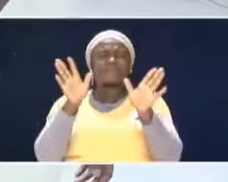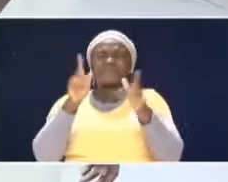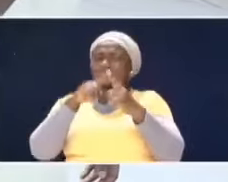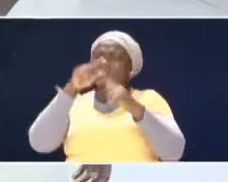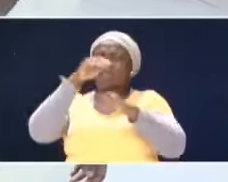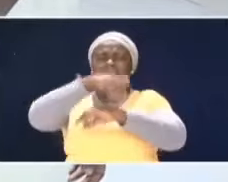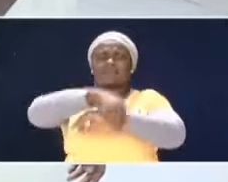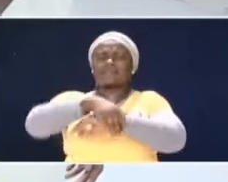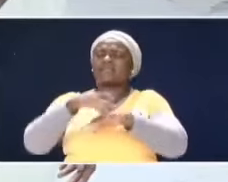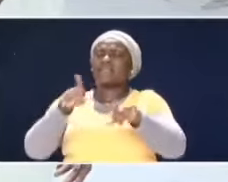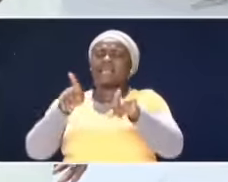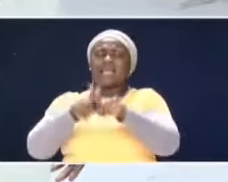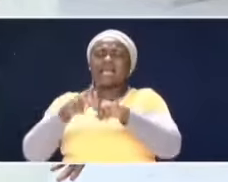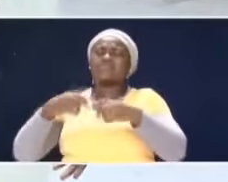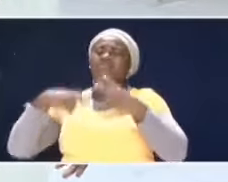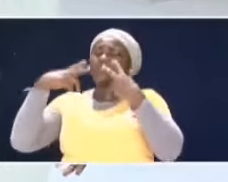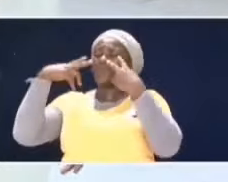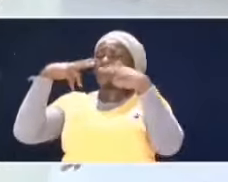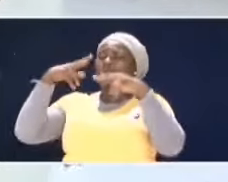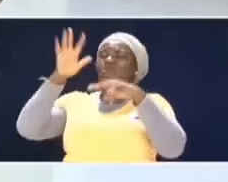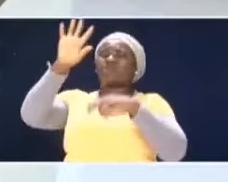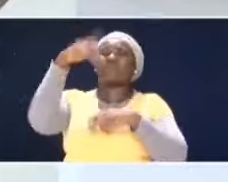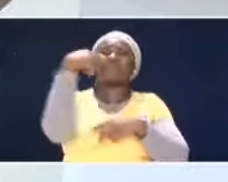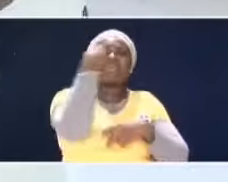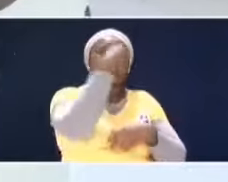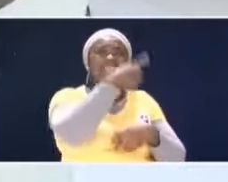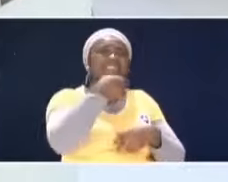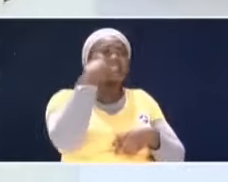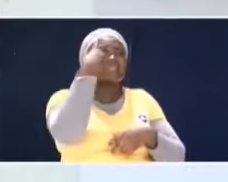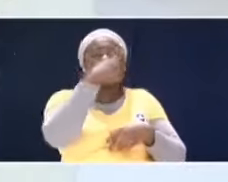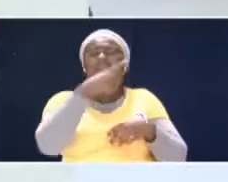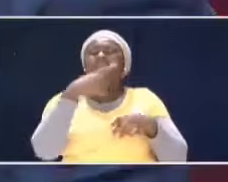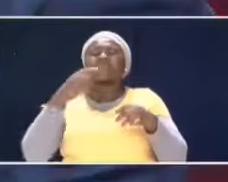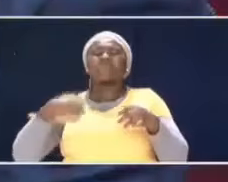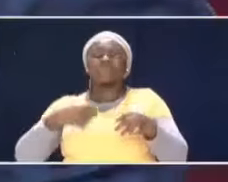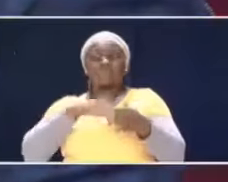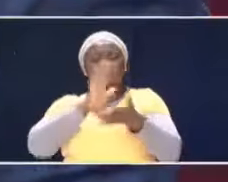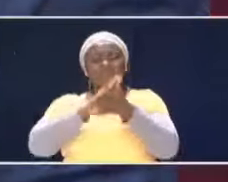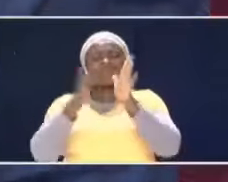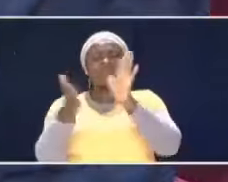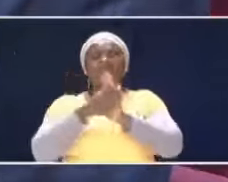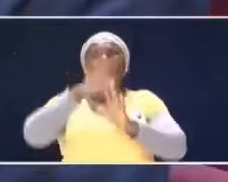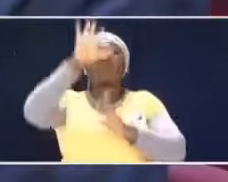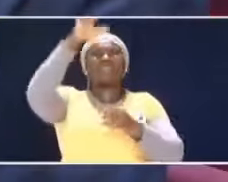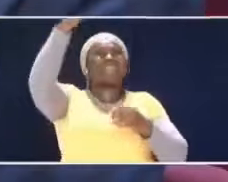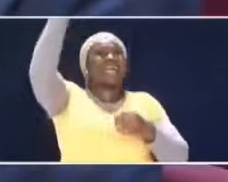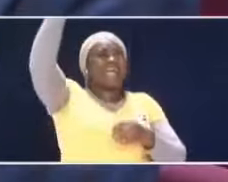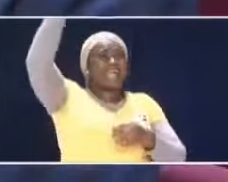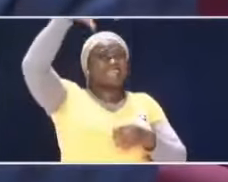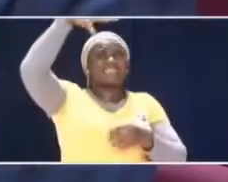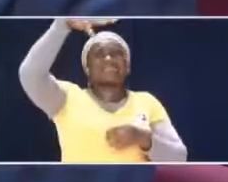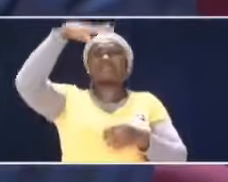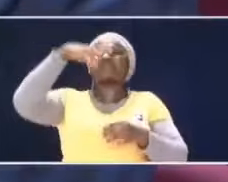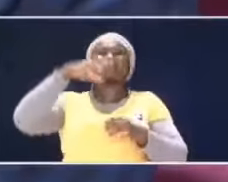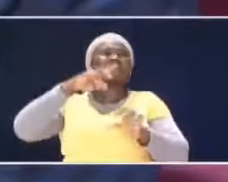Tonight, as we behold your face, we become the light.